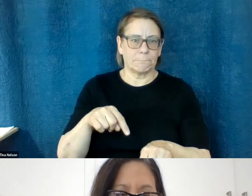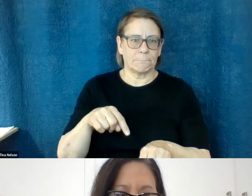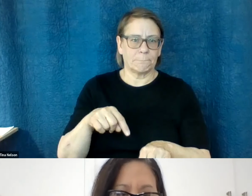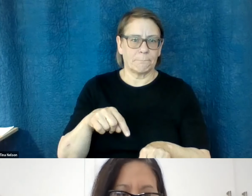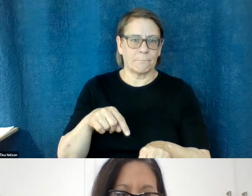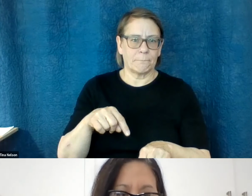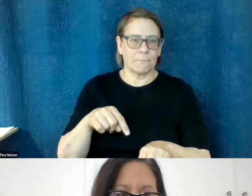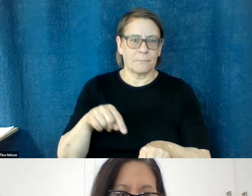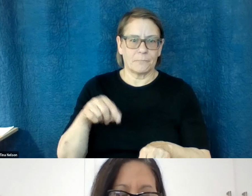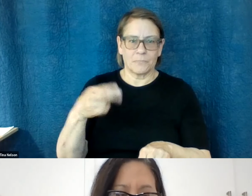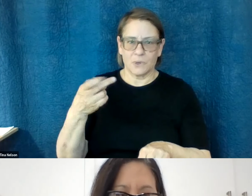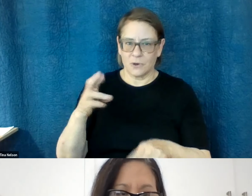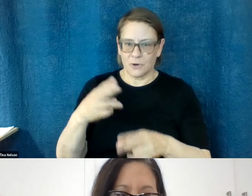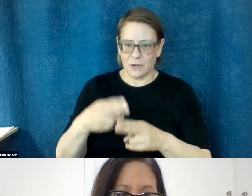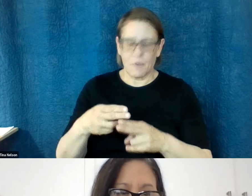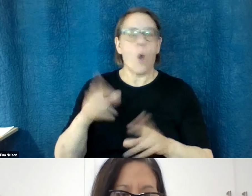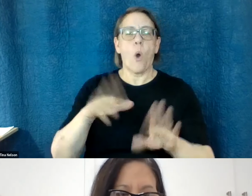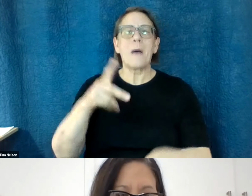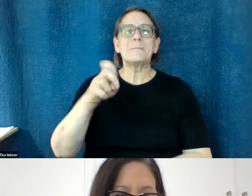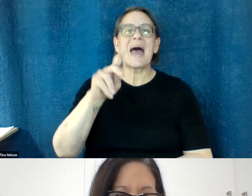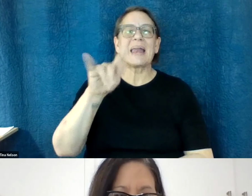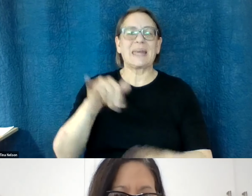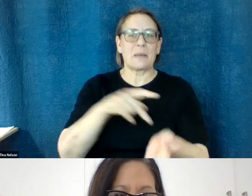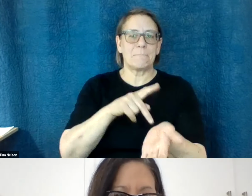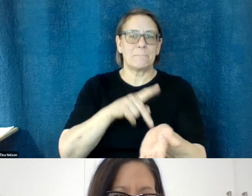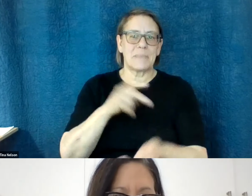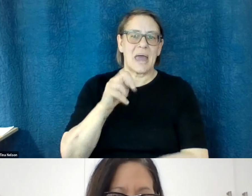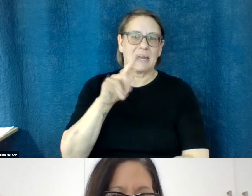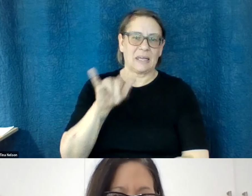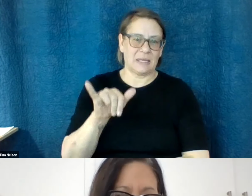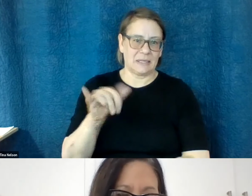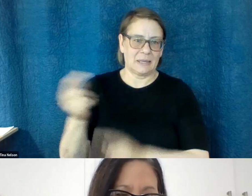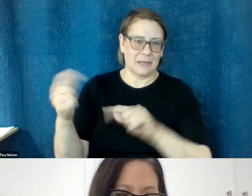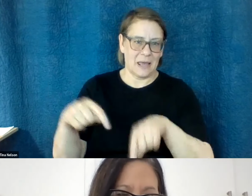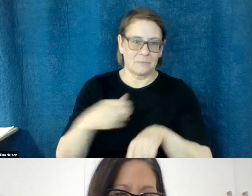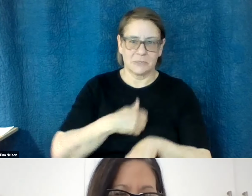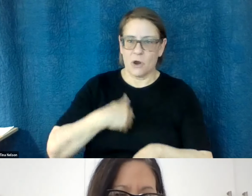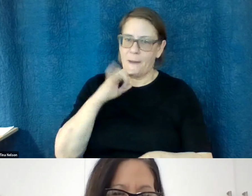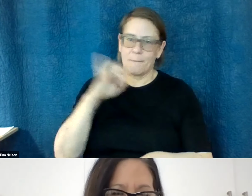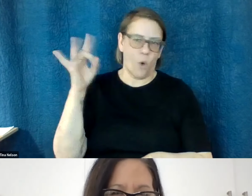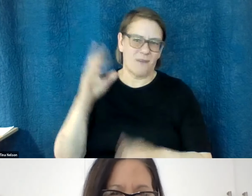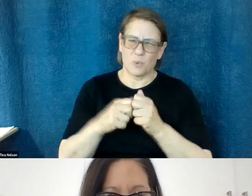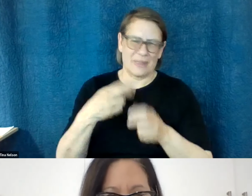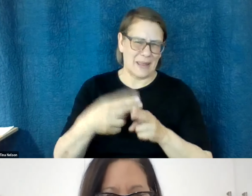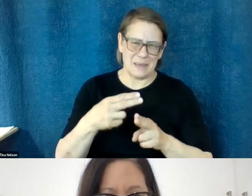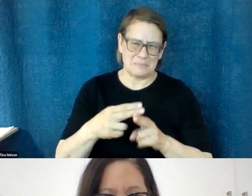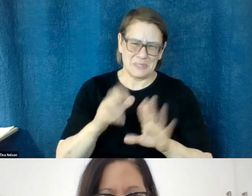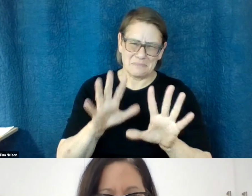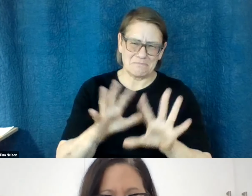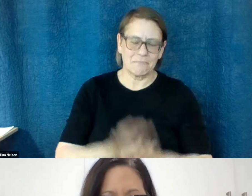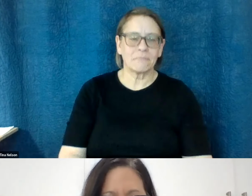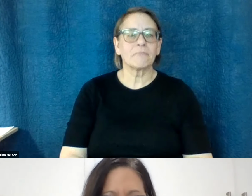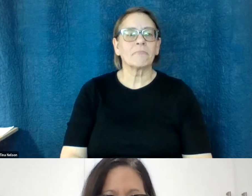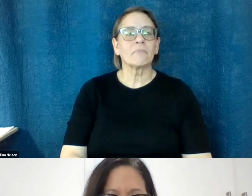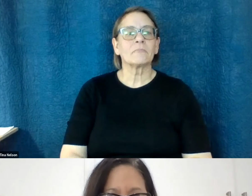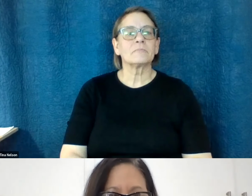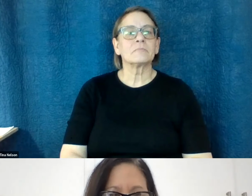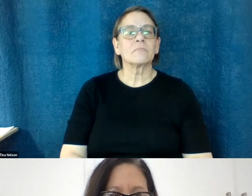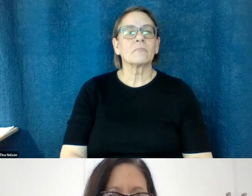her name, Penny Berry. That was Penny Berry. Sorry I'm terrible with names. Yeah, so